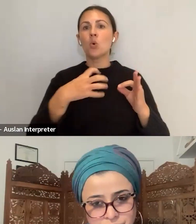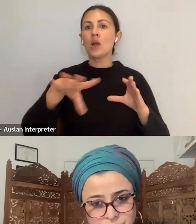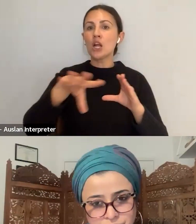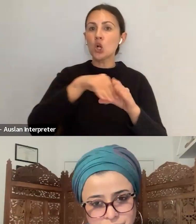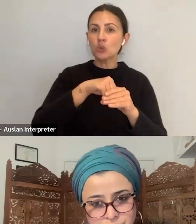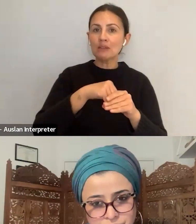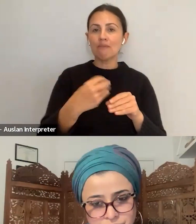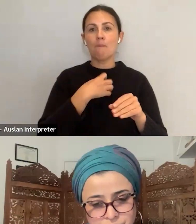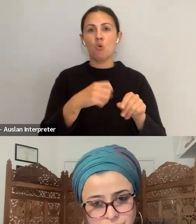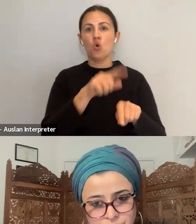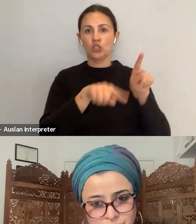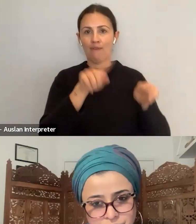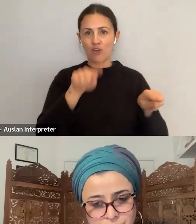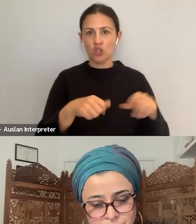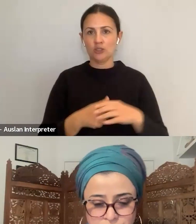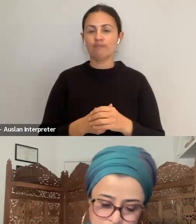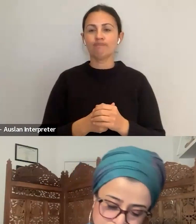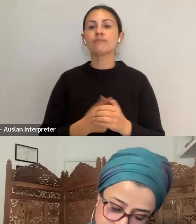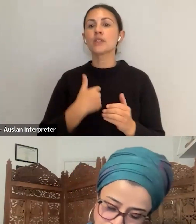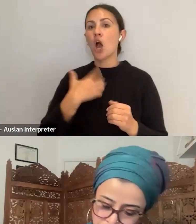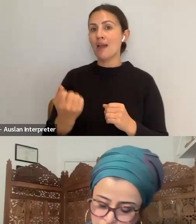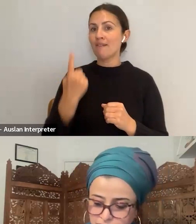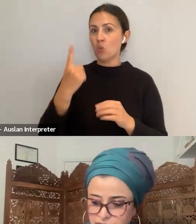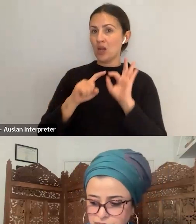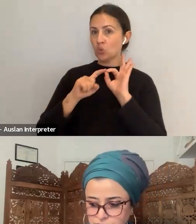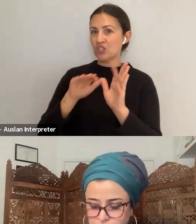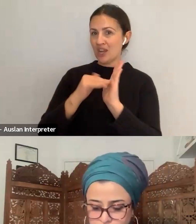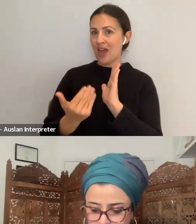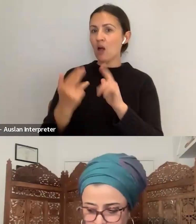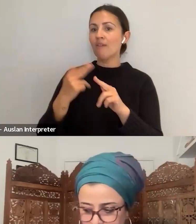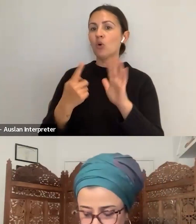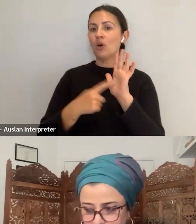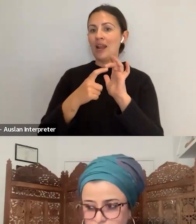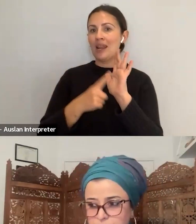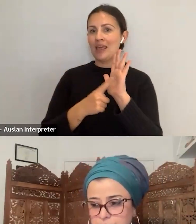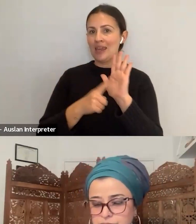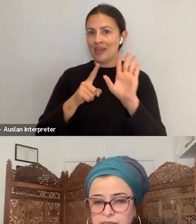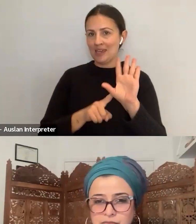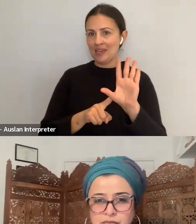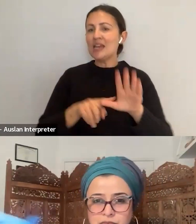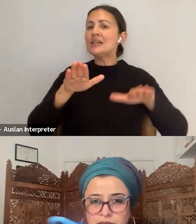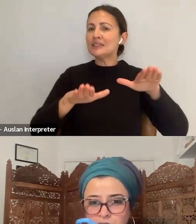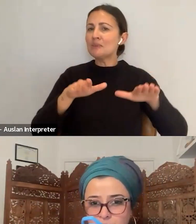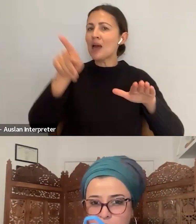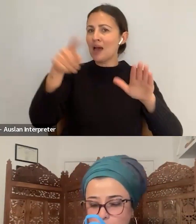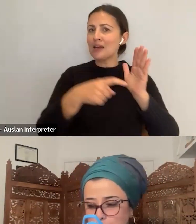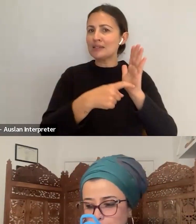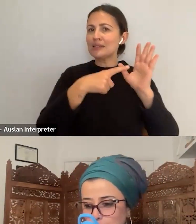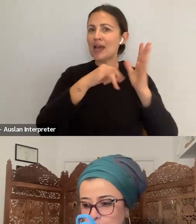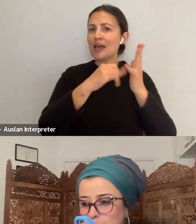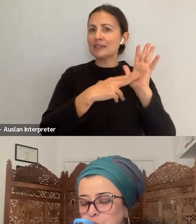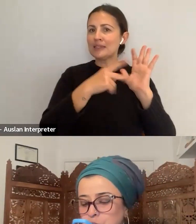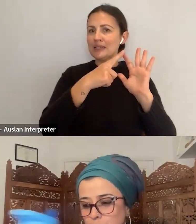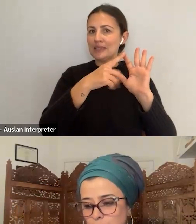that I have is actually for Lily, but kind of follows on from what Tasneem was talking about, which is about kind